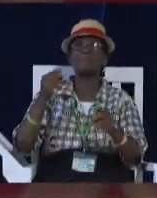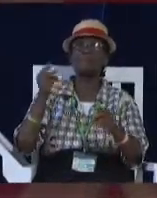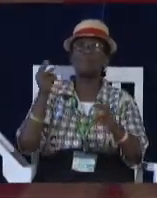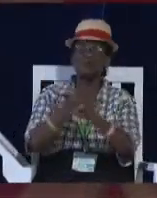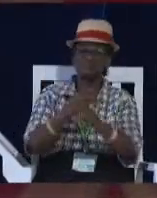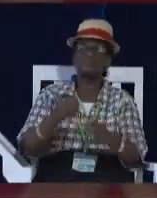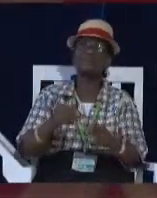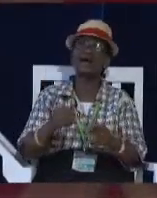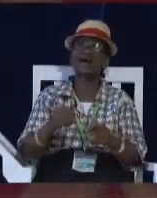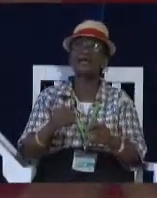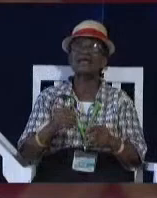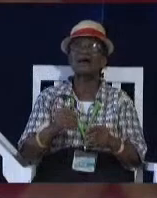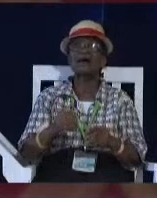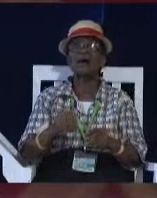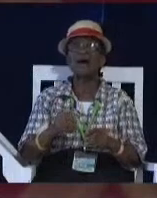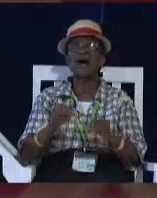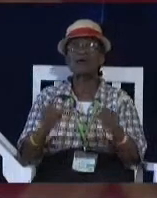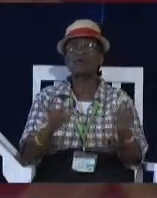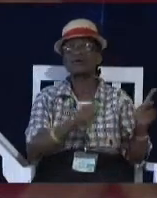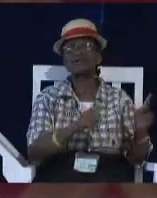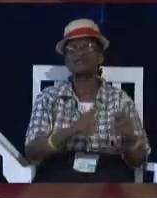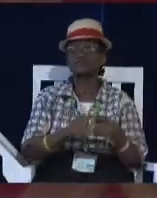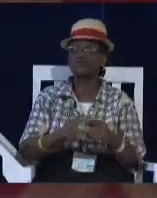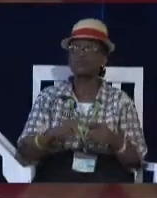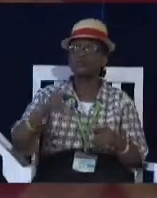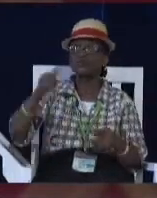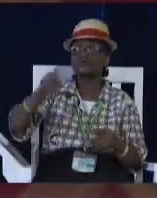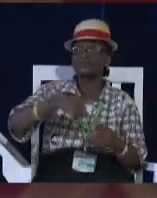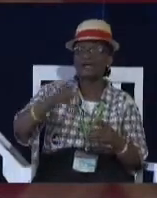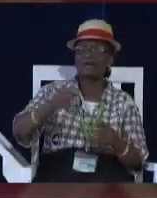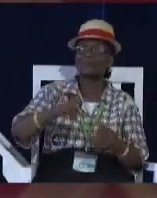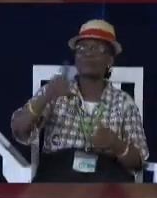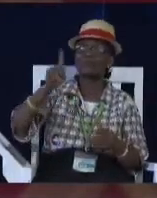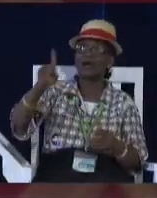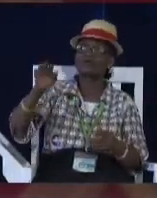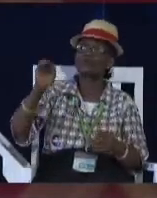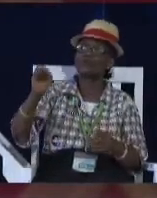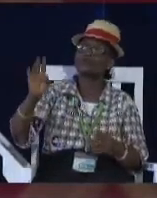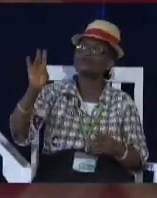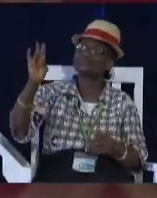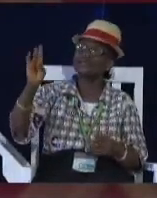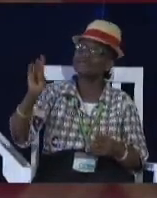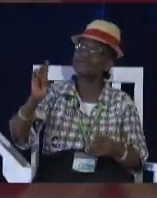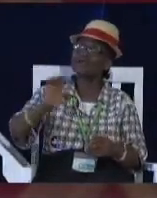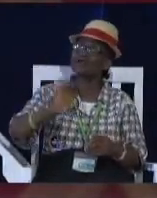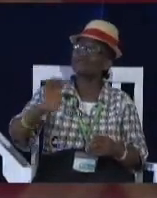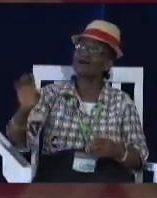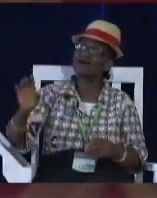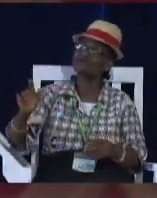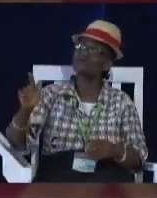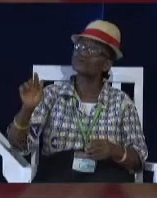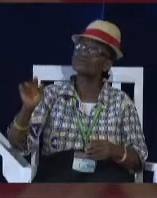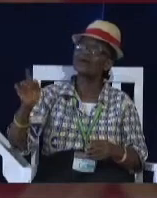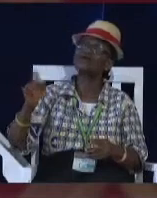according to Psalm 107 from verse 17 to 20, Psalm 107, 17 to 20,